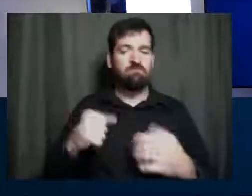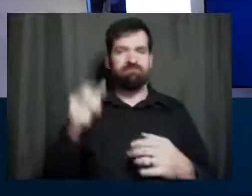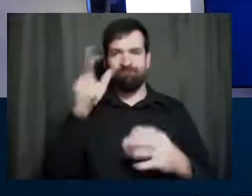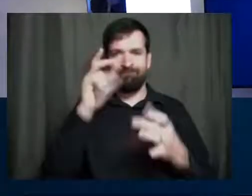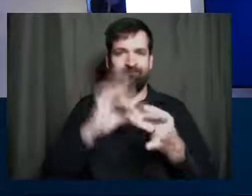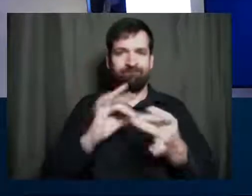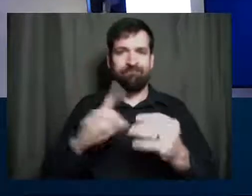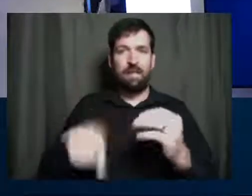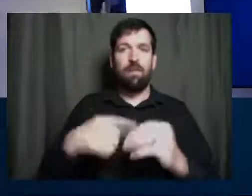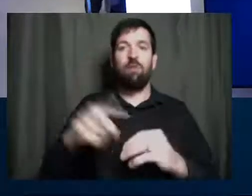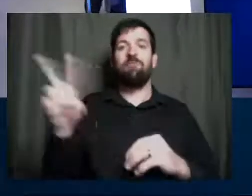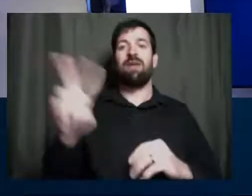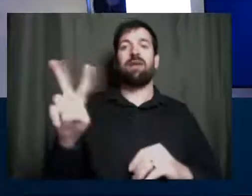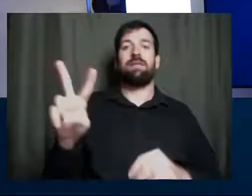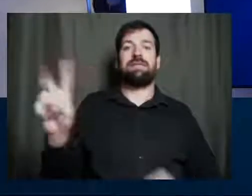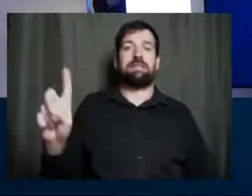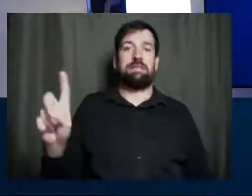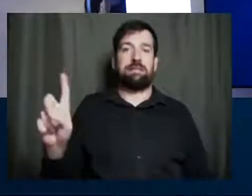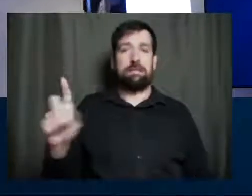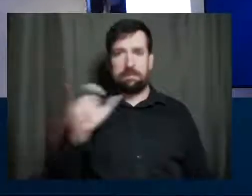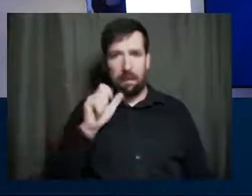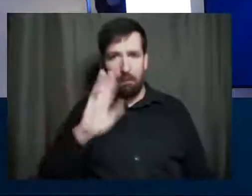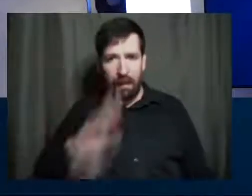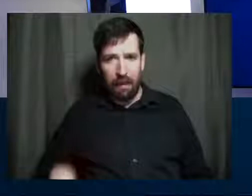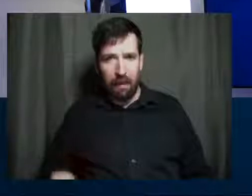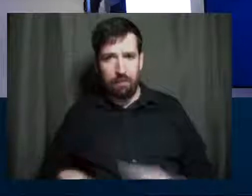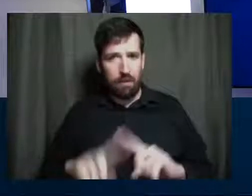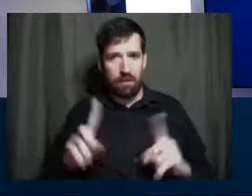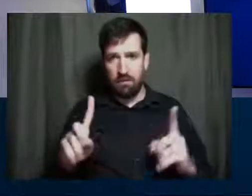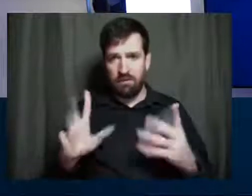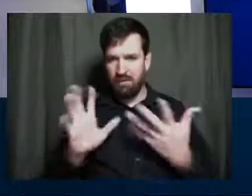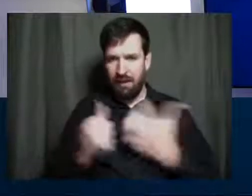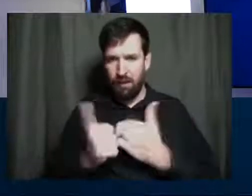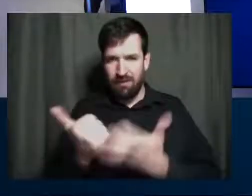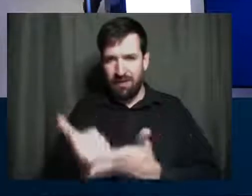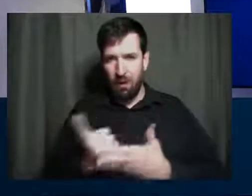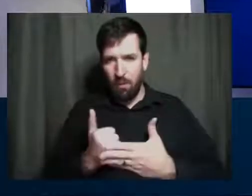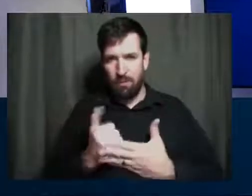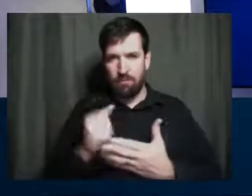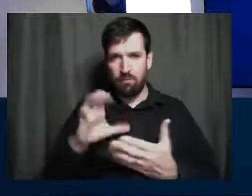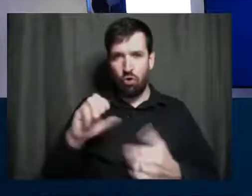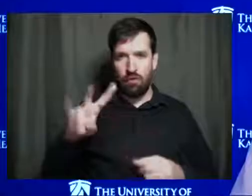D lately. Not bad, but how is it going to help when it comes to COVID or just your